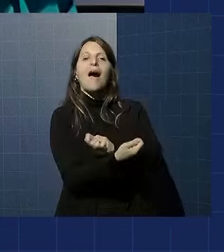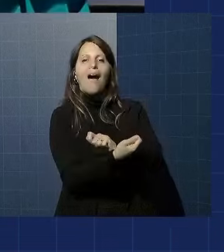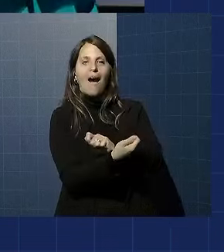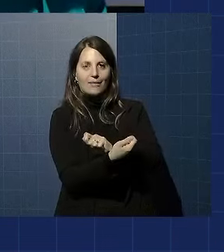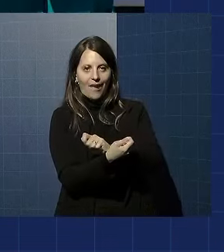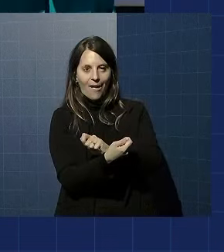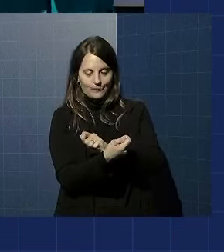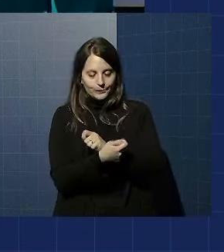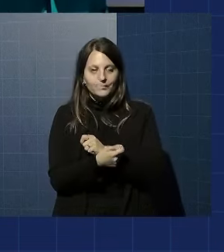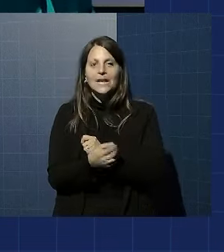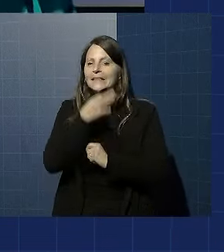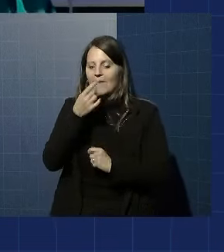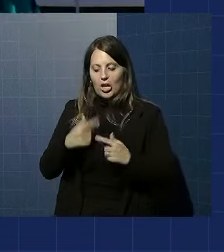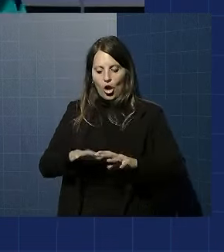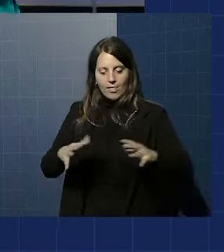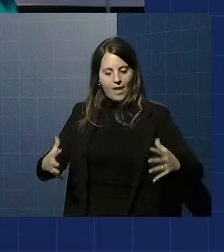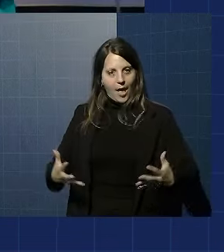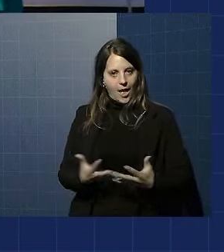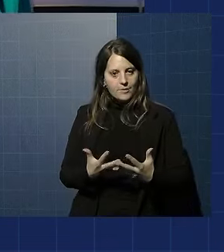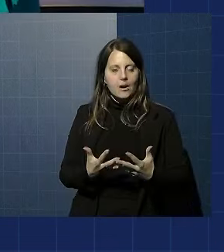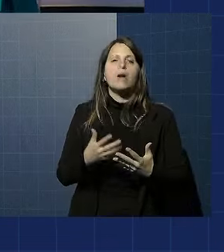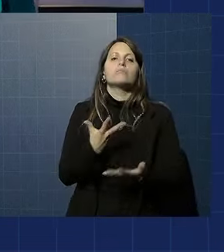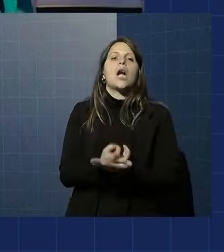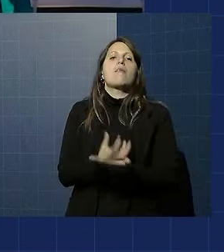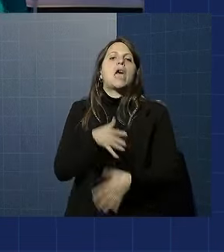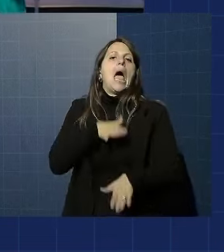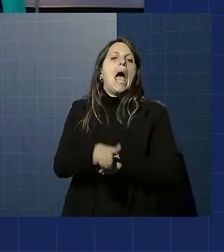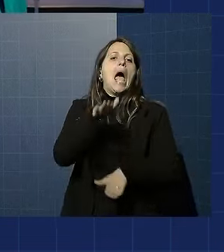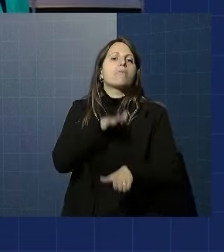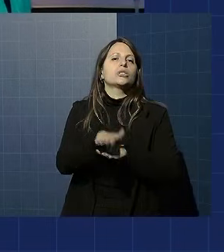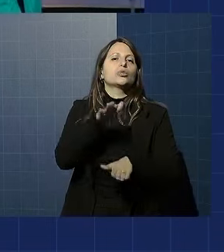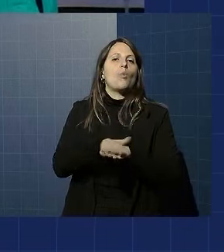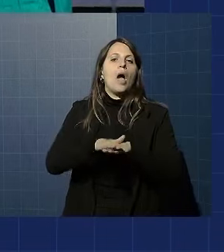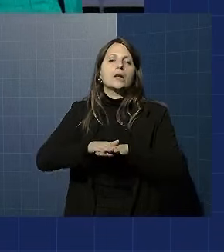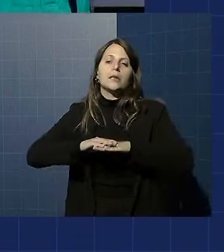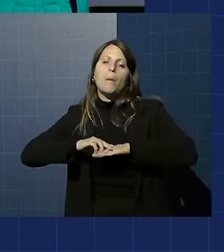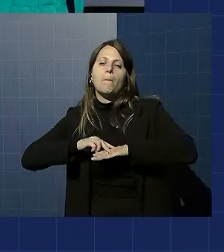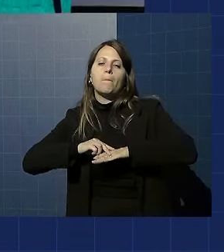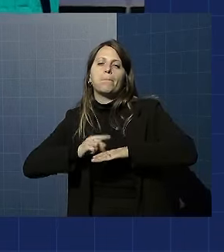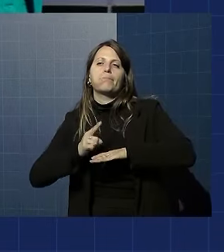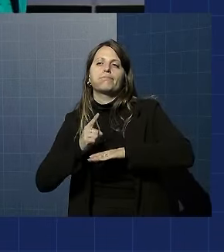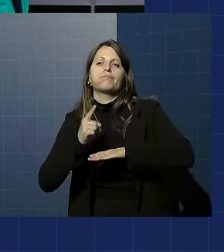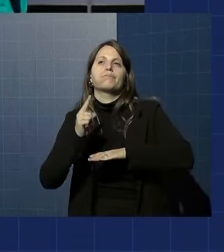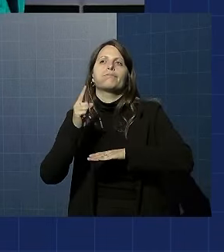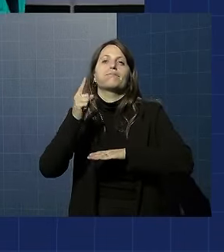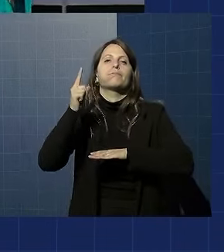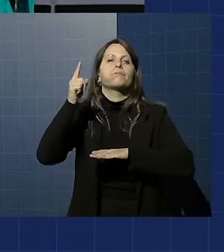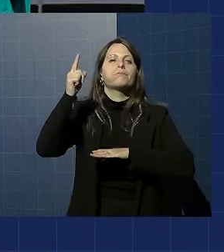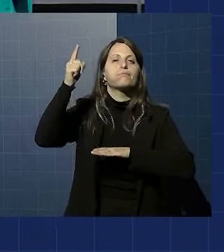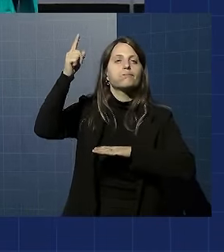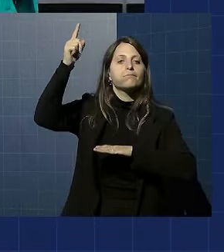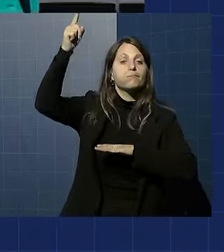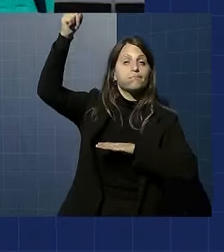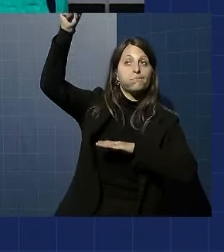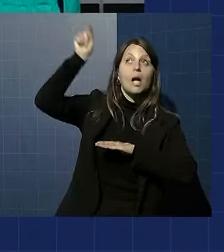a microgravity environment, sometimes close to zero gravity, meaning there will be no gravitational force working